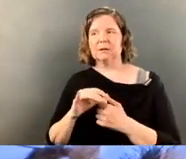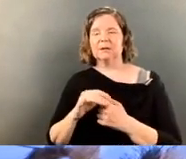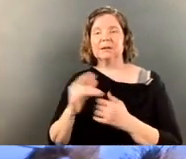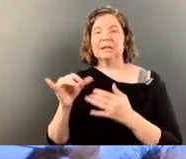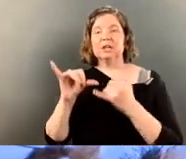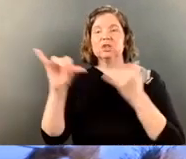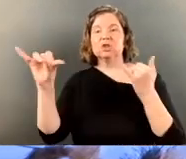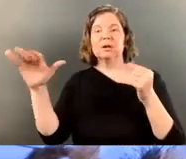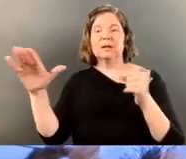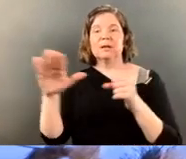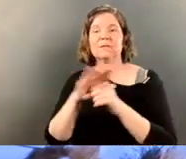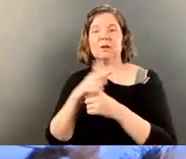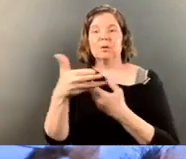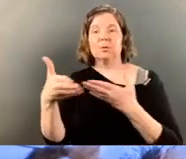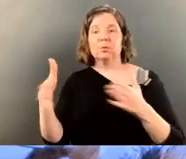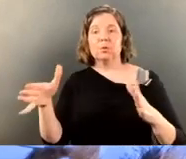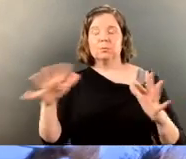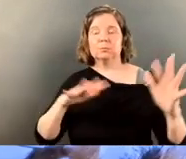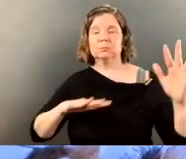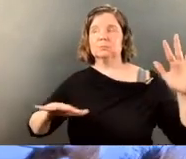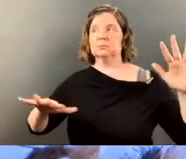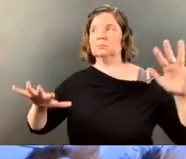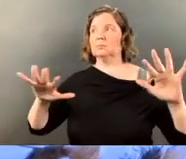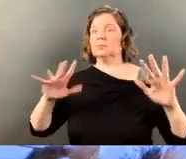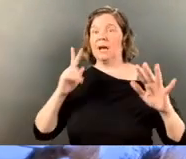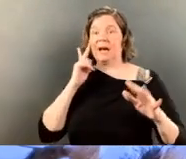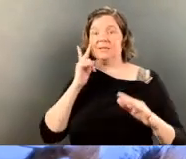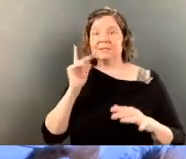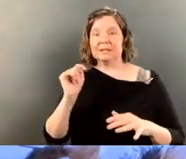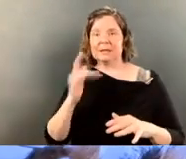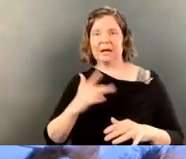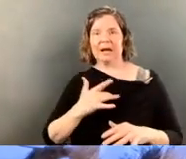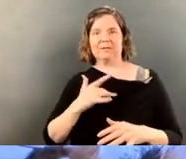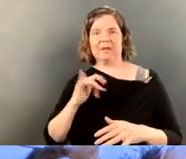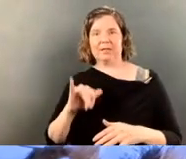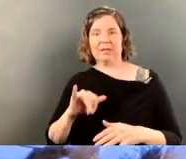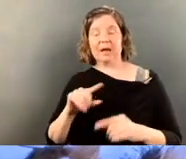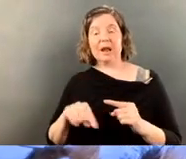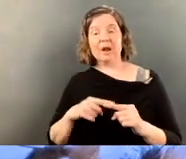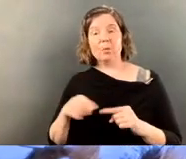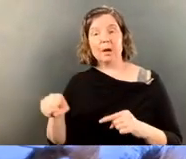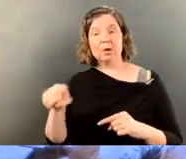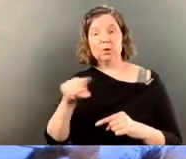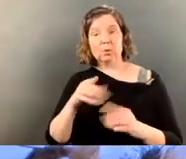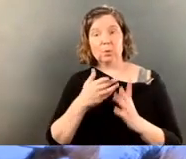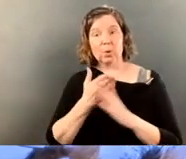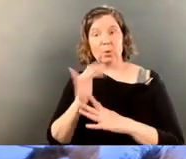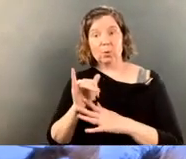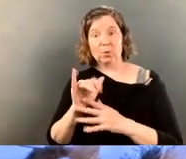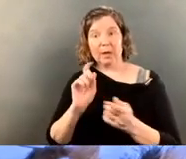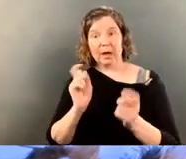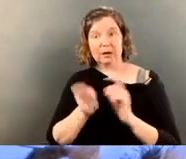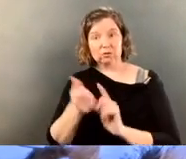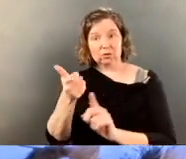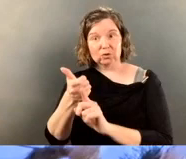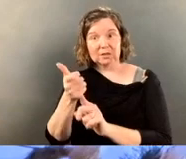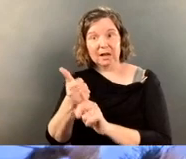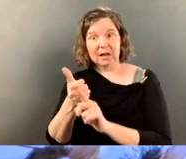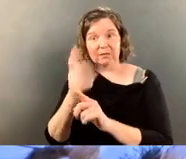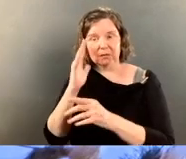Eternity fills a room. I've seen it. I felt that. And when you go through that transition